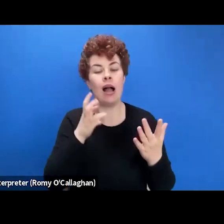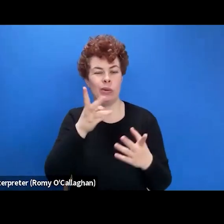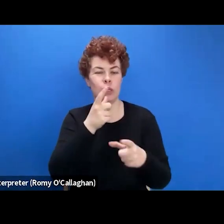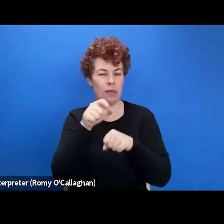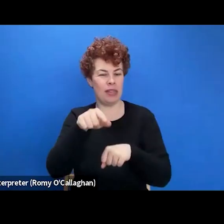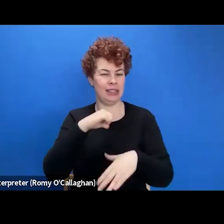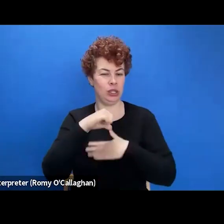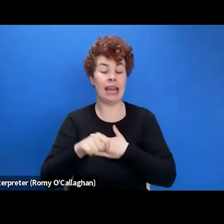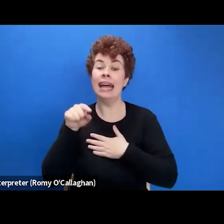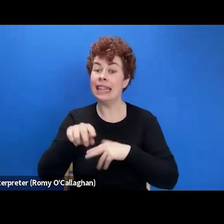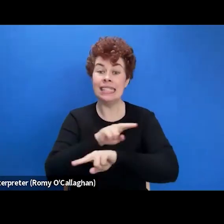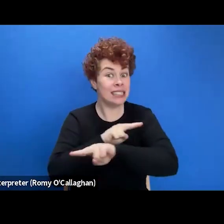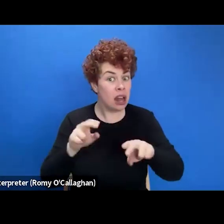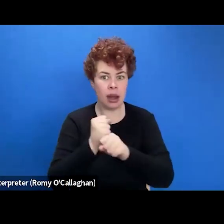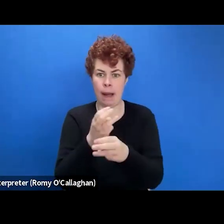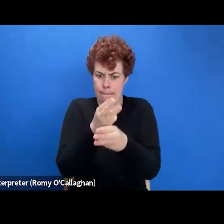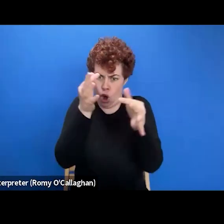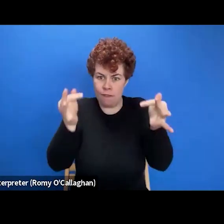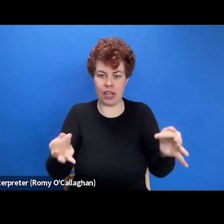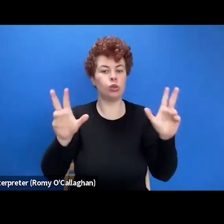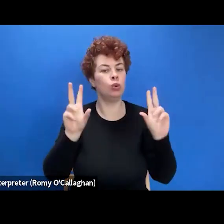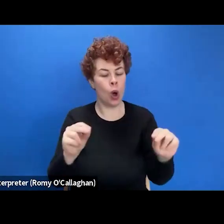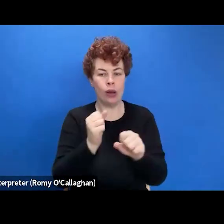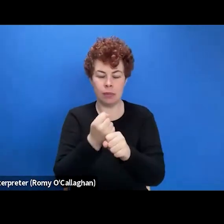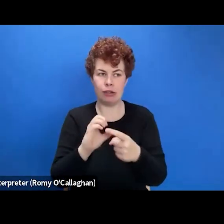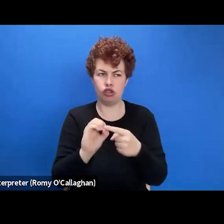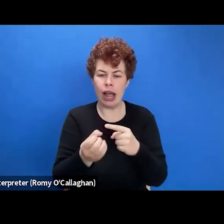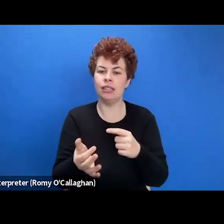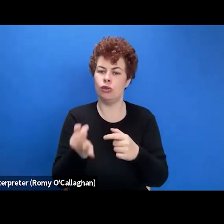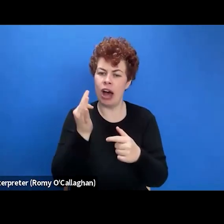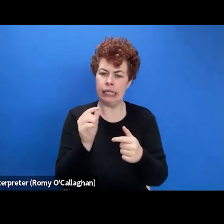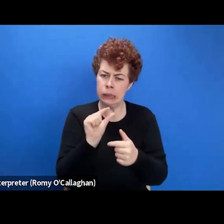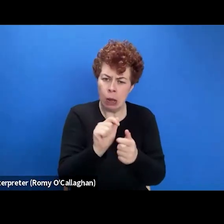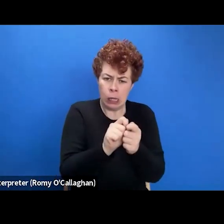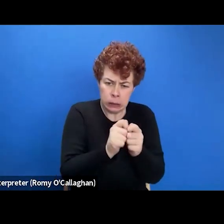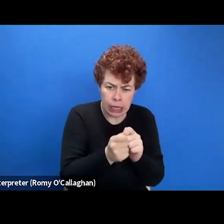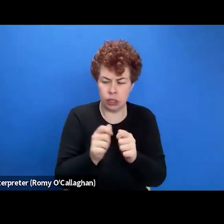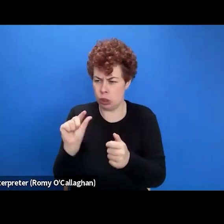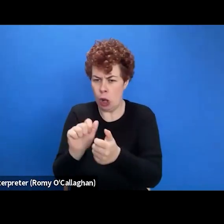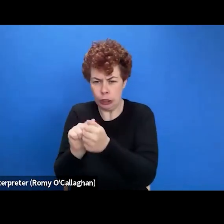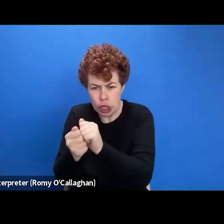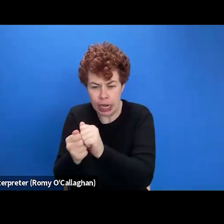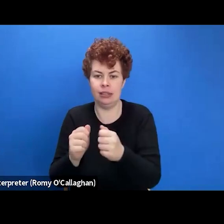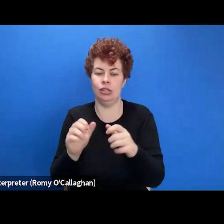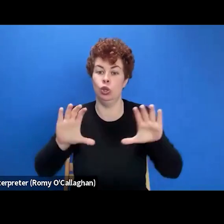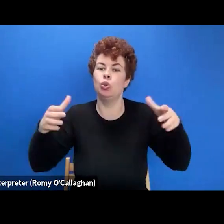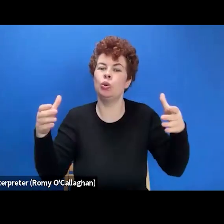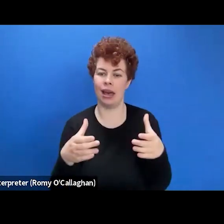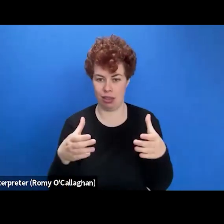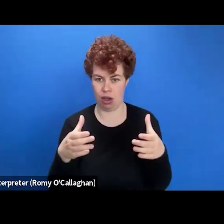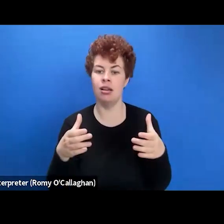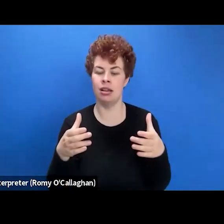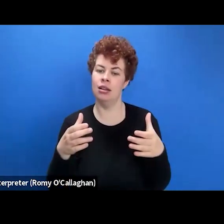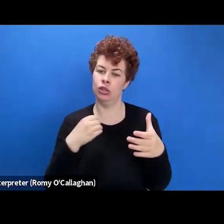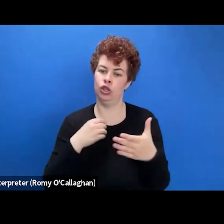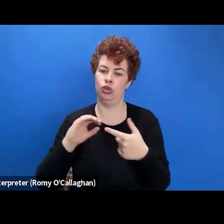is not about getting everything perfect. It's about finding small steps and creating a kind of unified steps towards